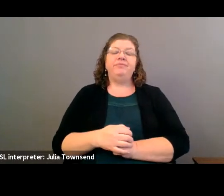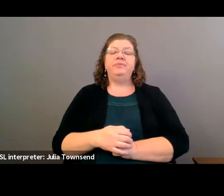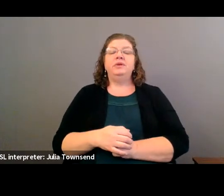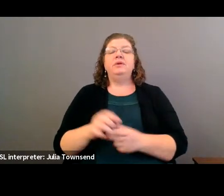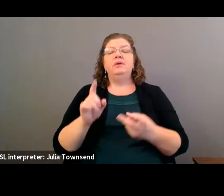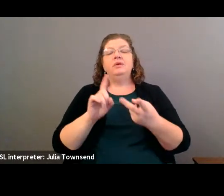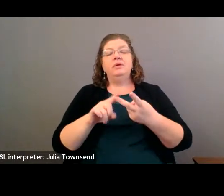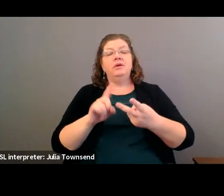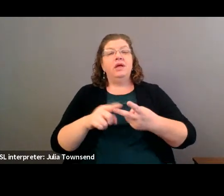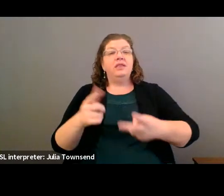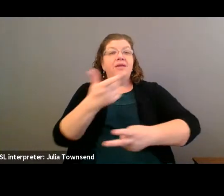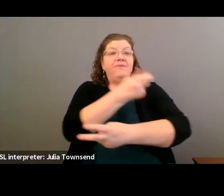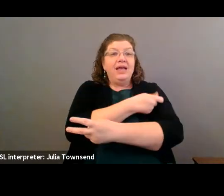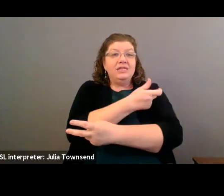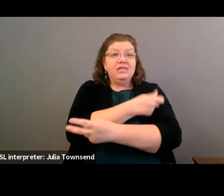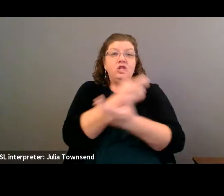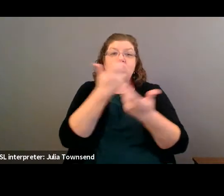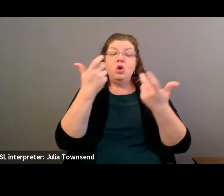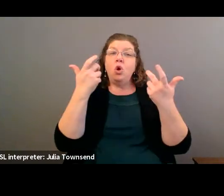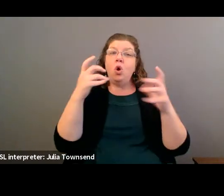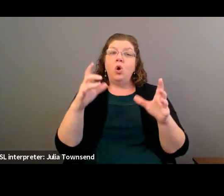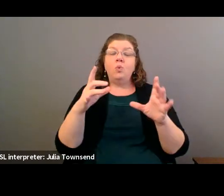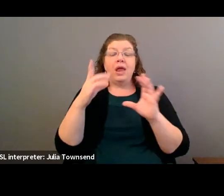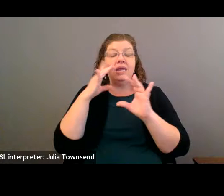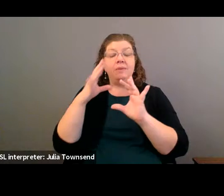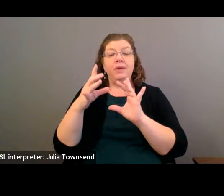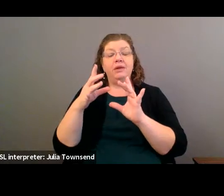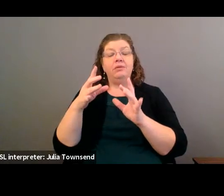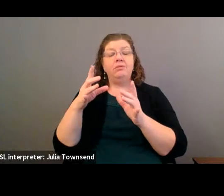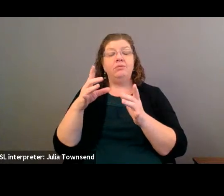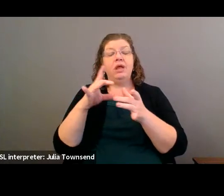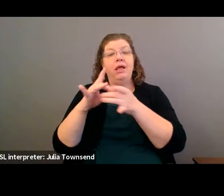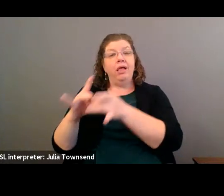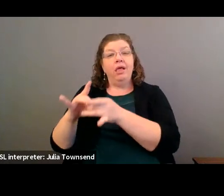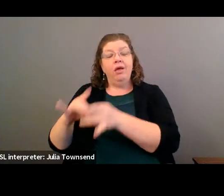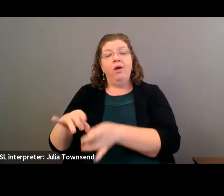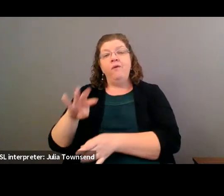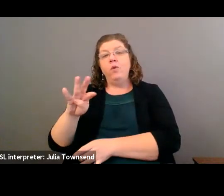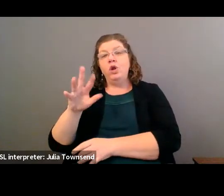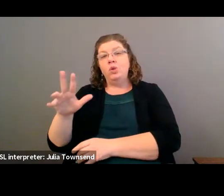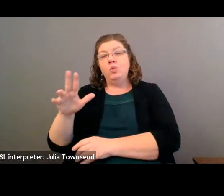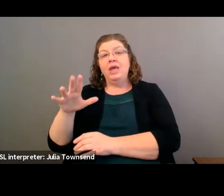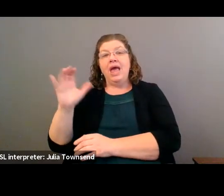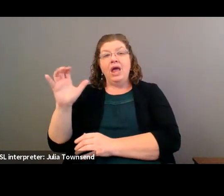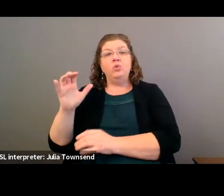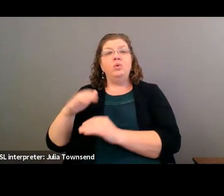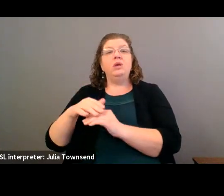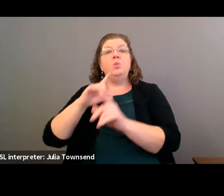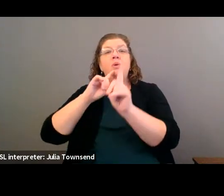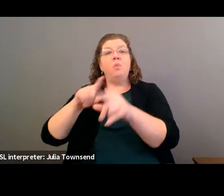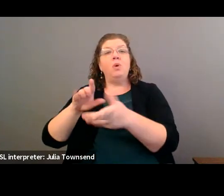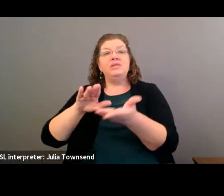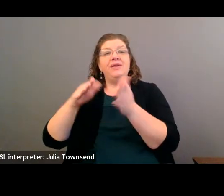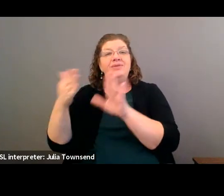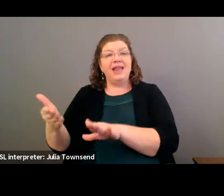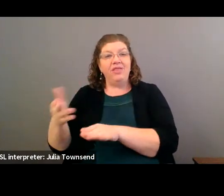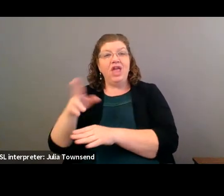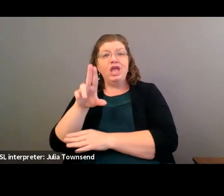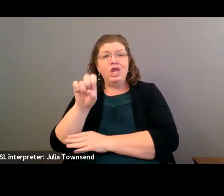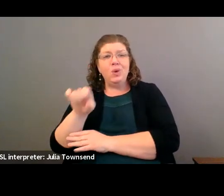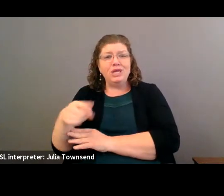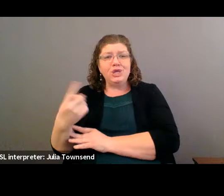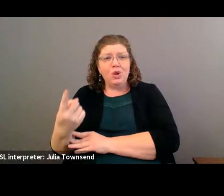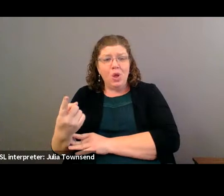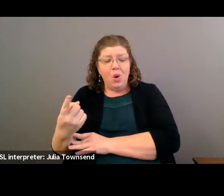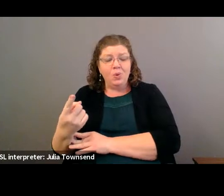vaccine's already been tied to over 4,300 reports of death in the US alone. And a study by Harvard